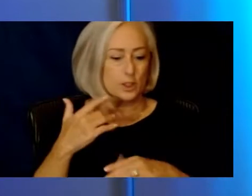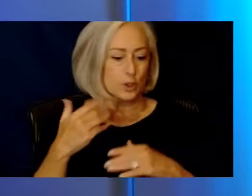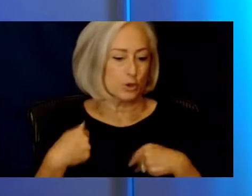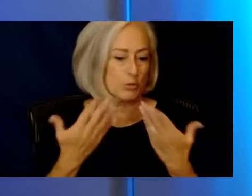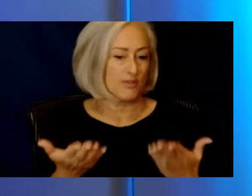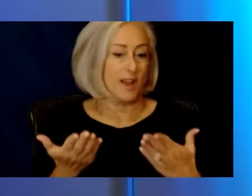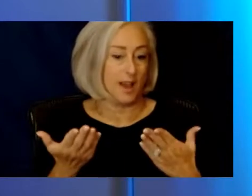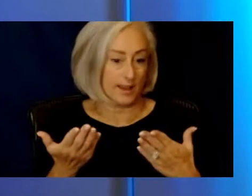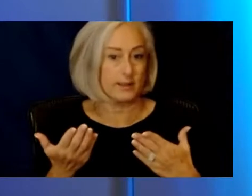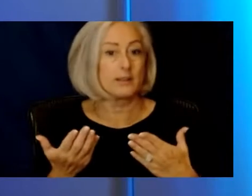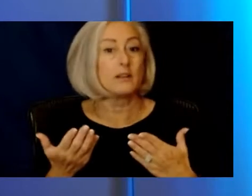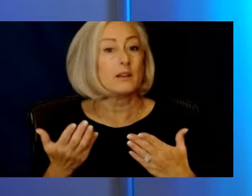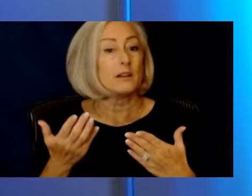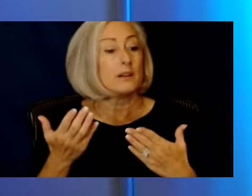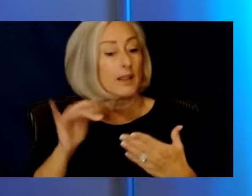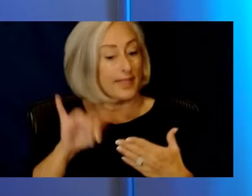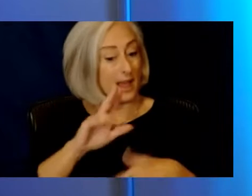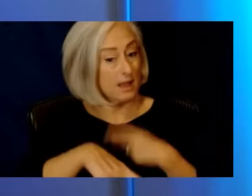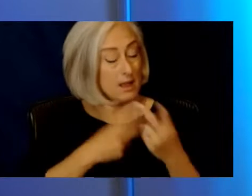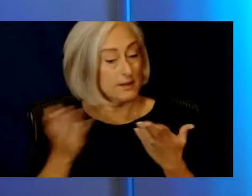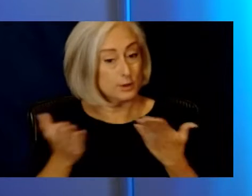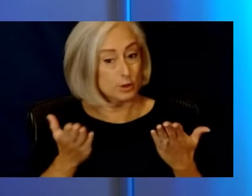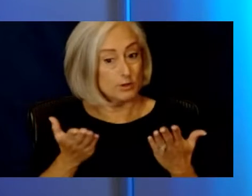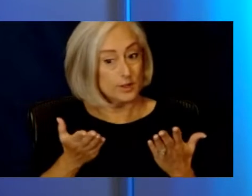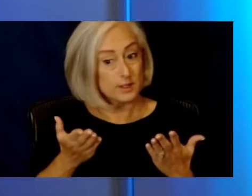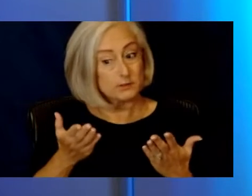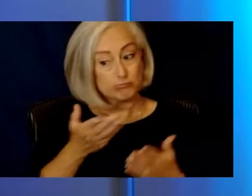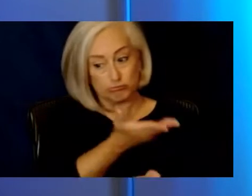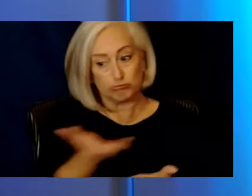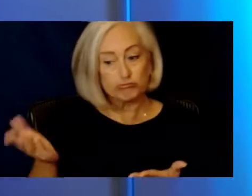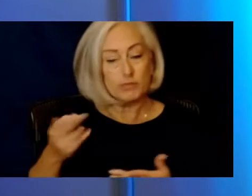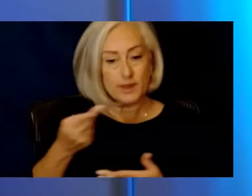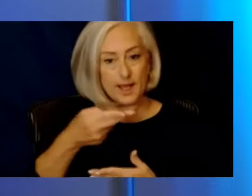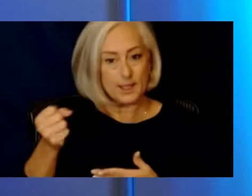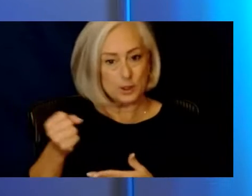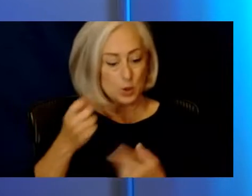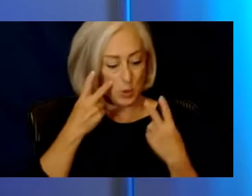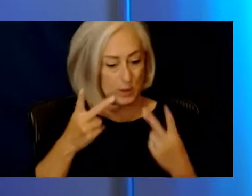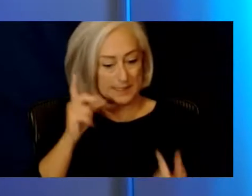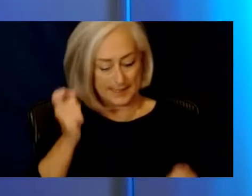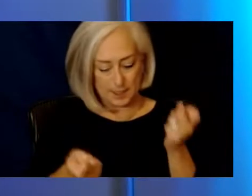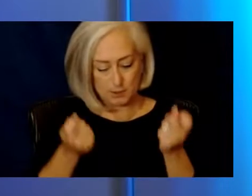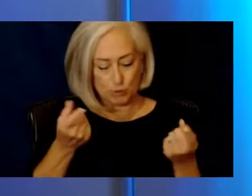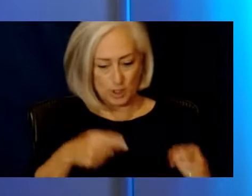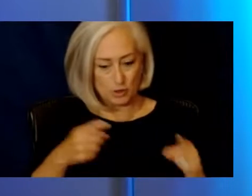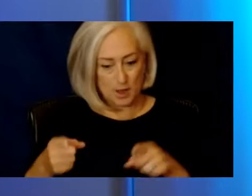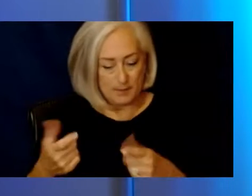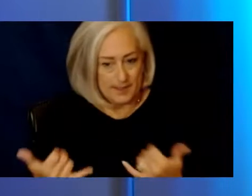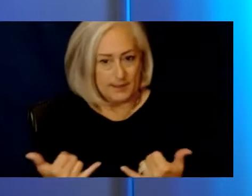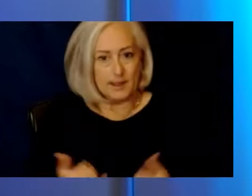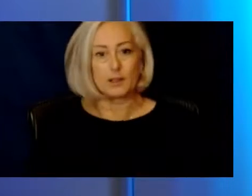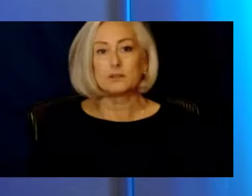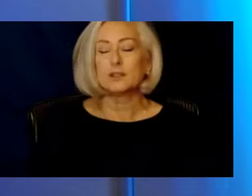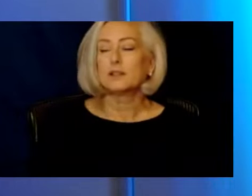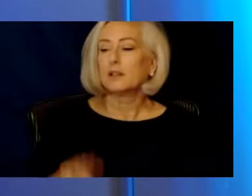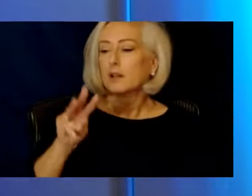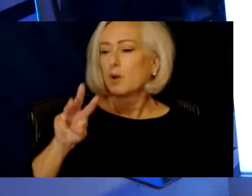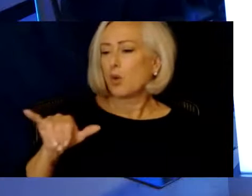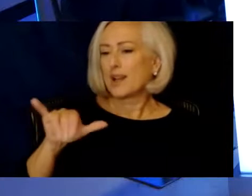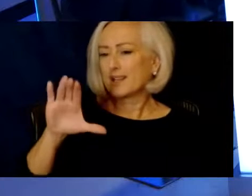the high schools. And I think that we're really seeing some changes happen there. So, okay, Wyandotte County again, coming back